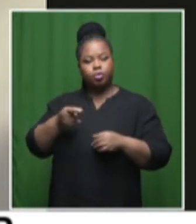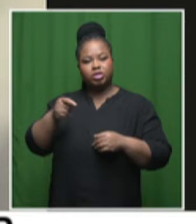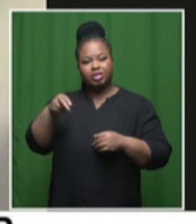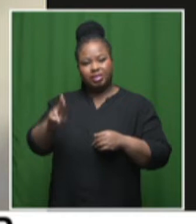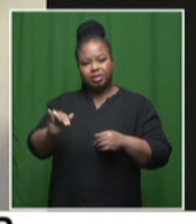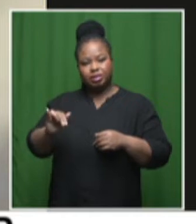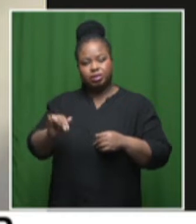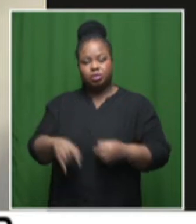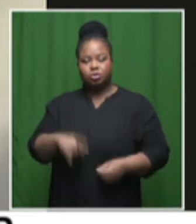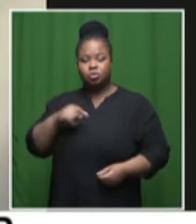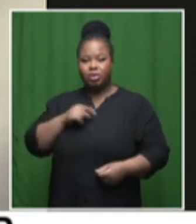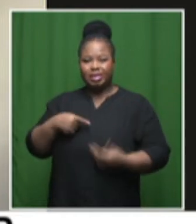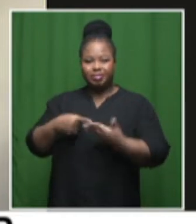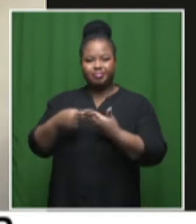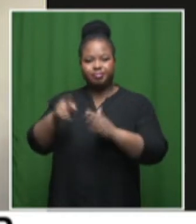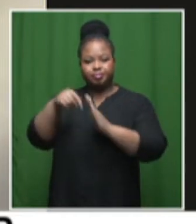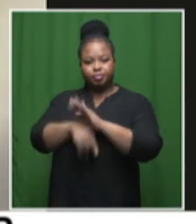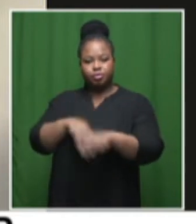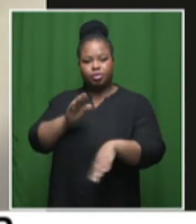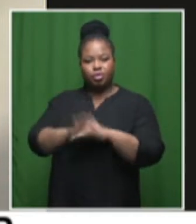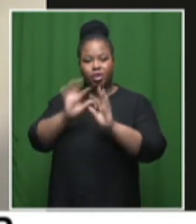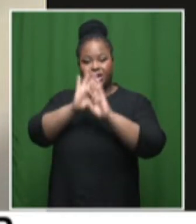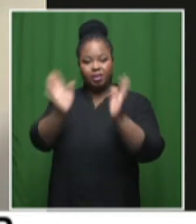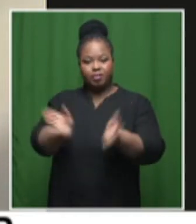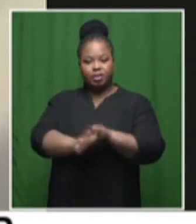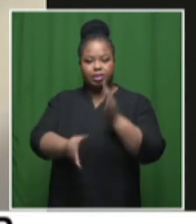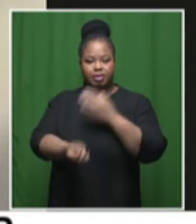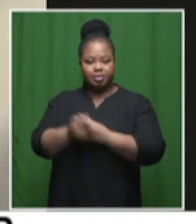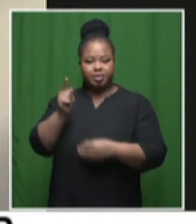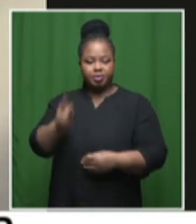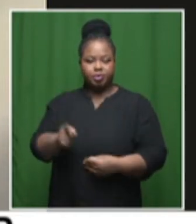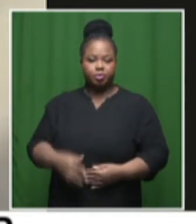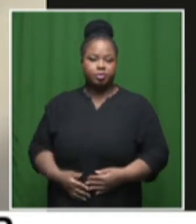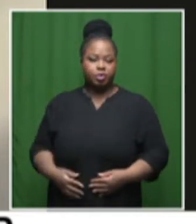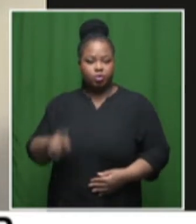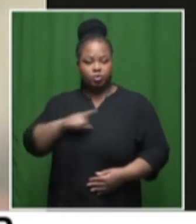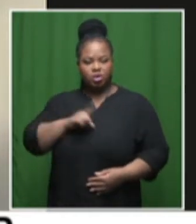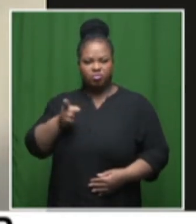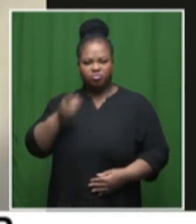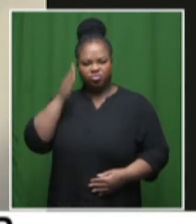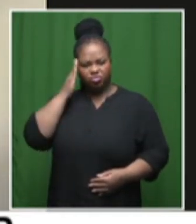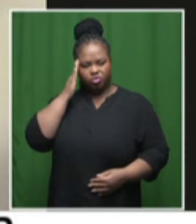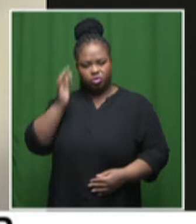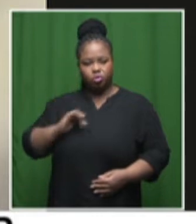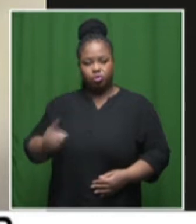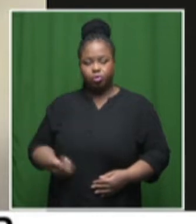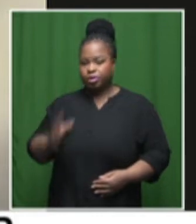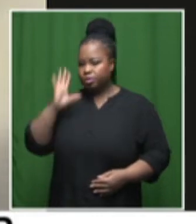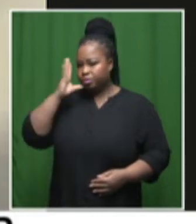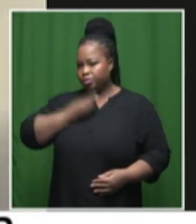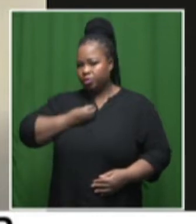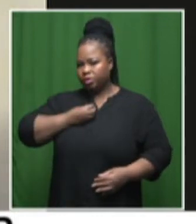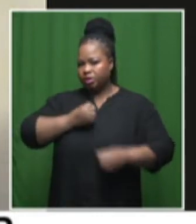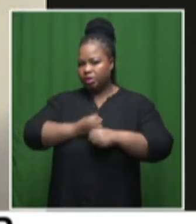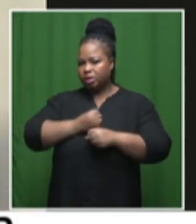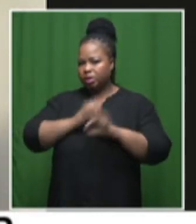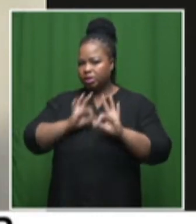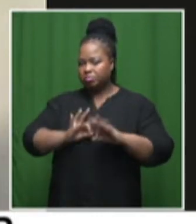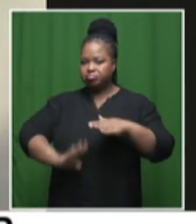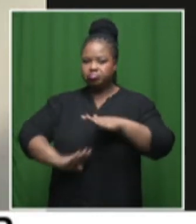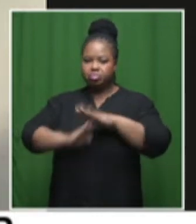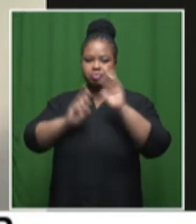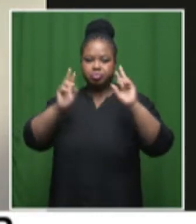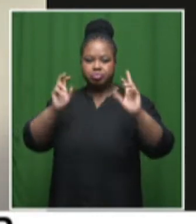to reflect the conversations that happen in these spaces. As you will know, women's beauty standards have been a topic